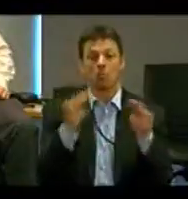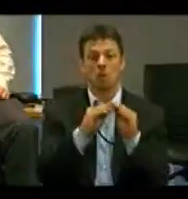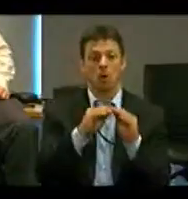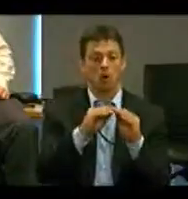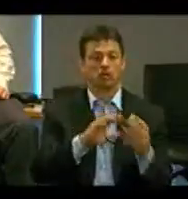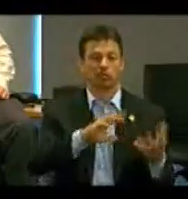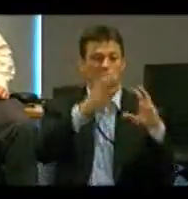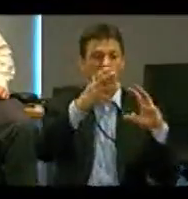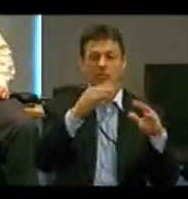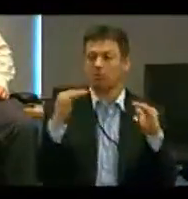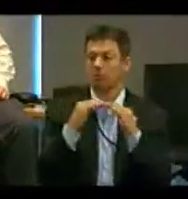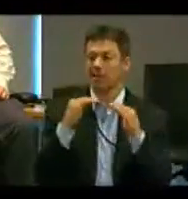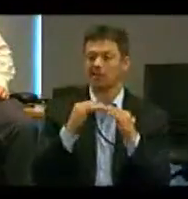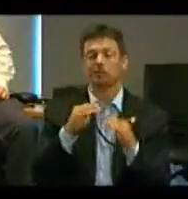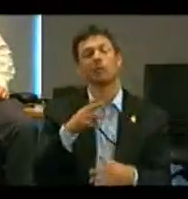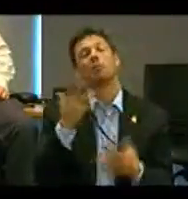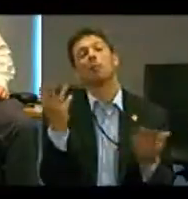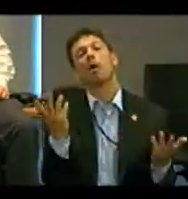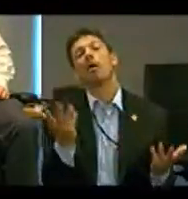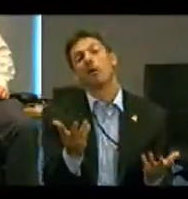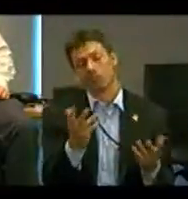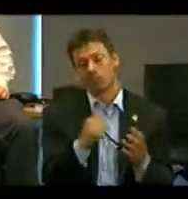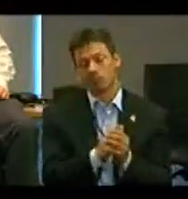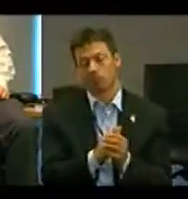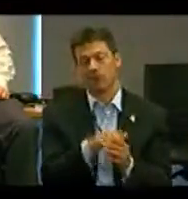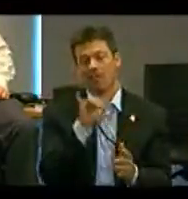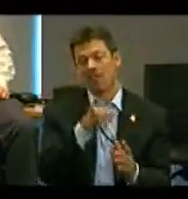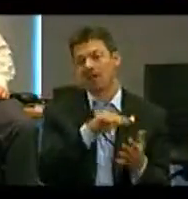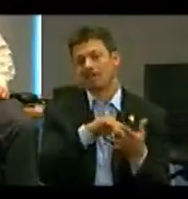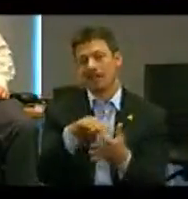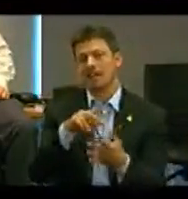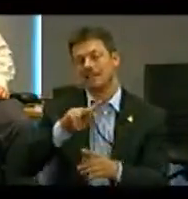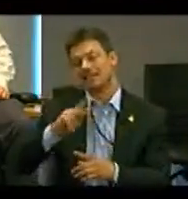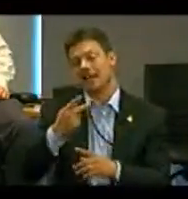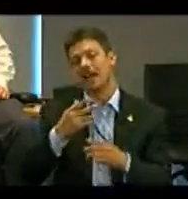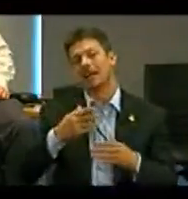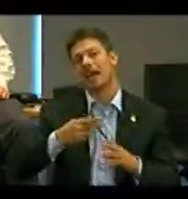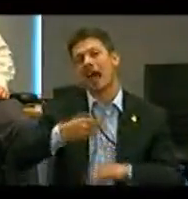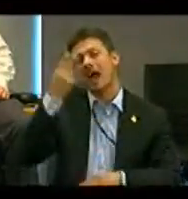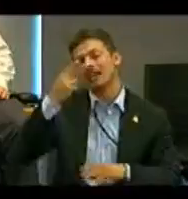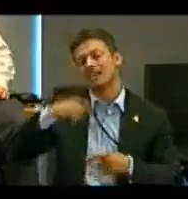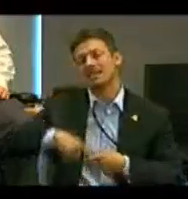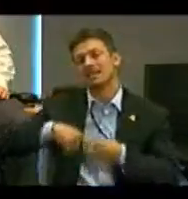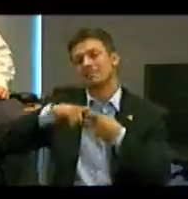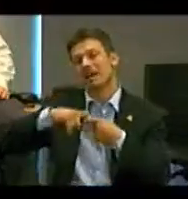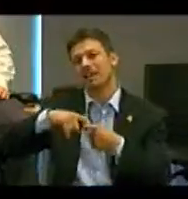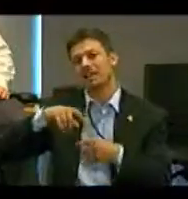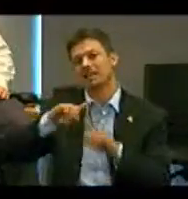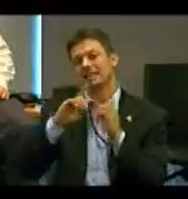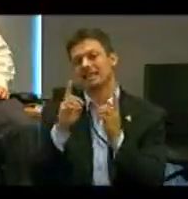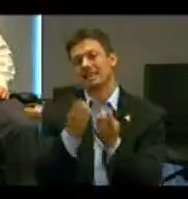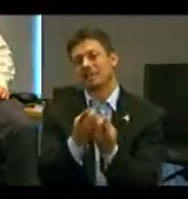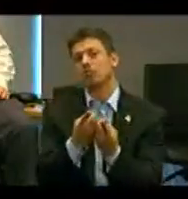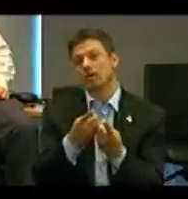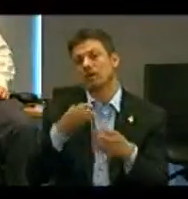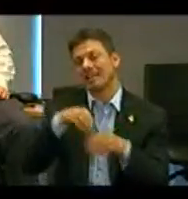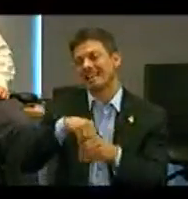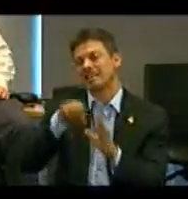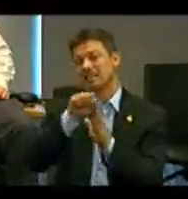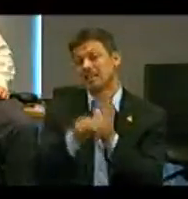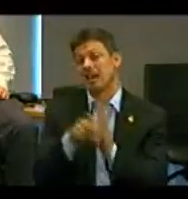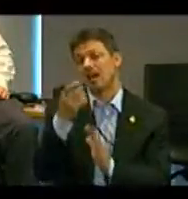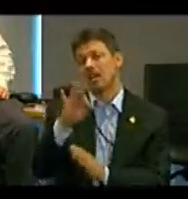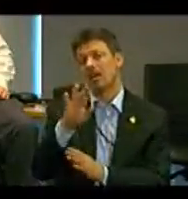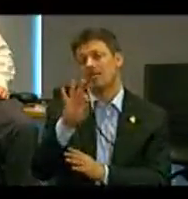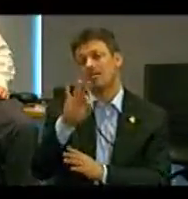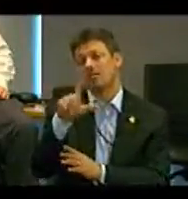disruptive peers. Well, guess what? That was a study of the second highest suspending district in the county in the state of Florida.